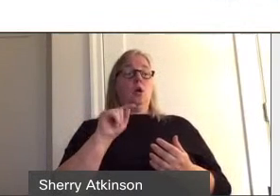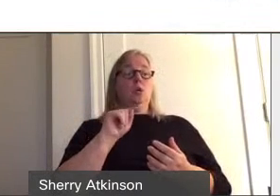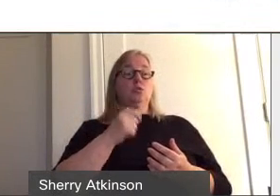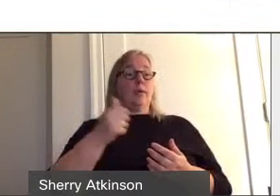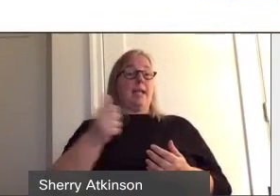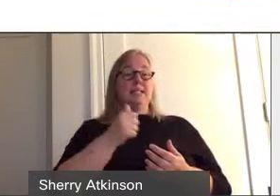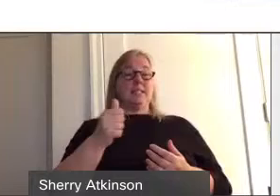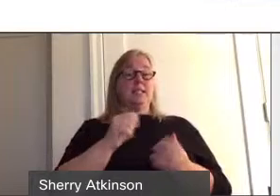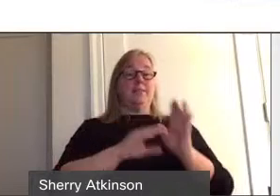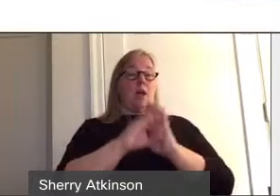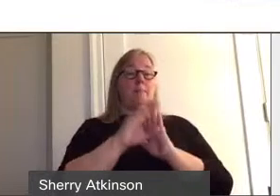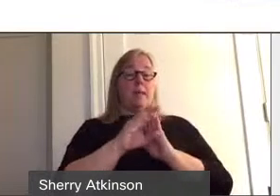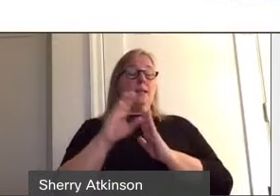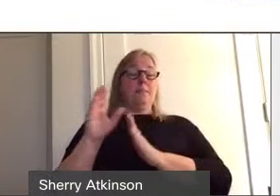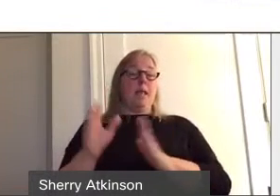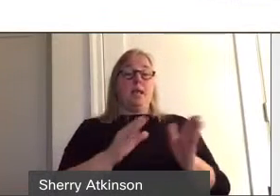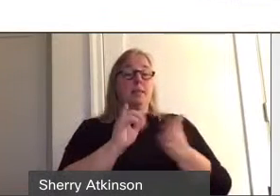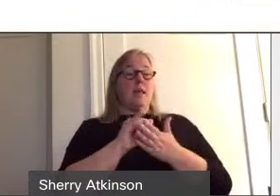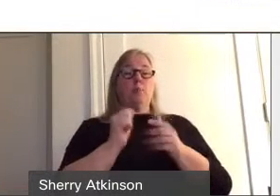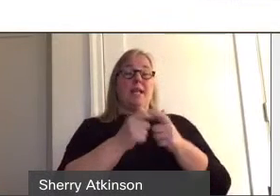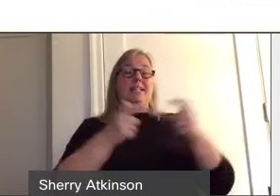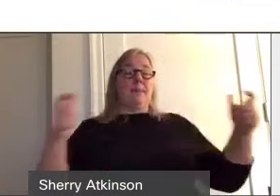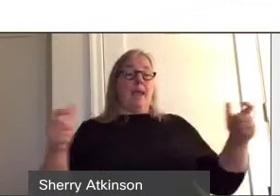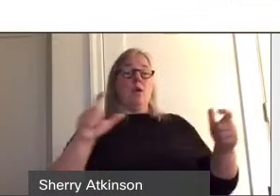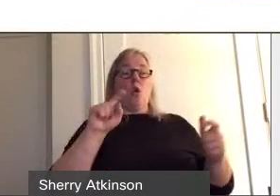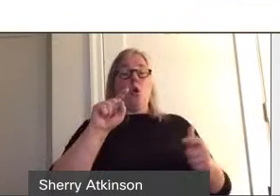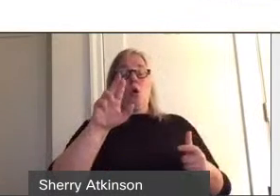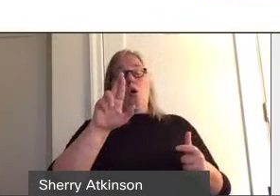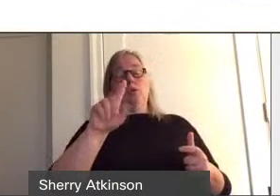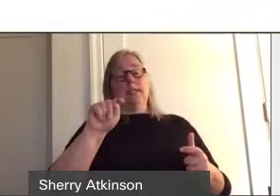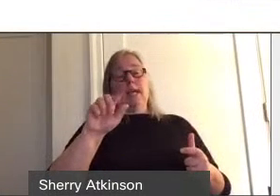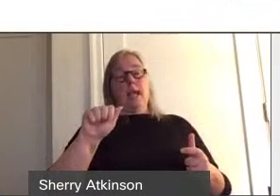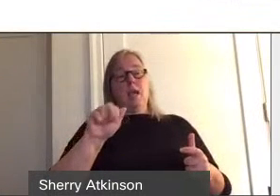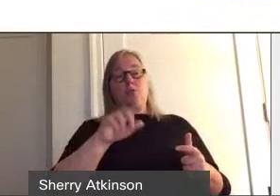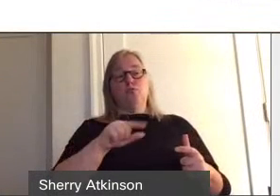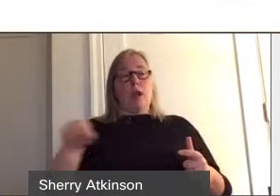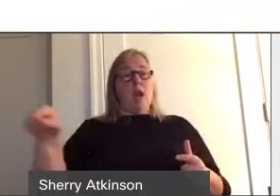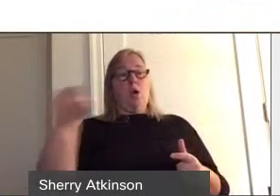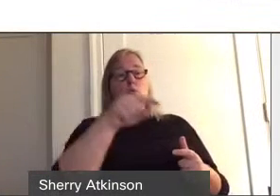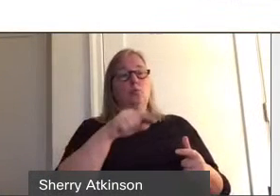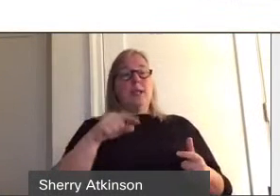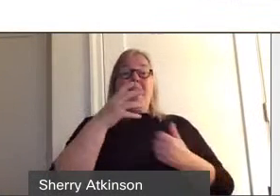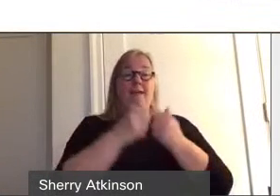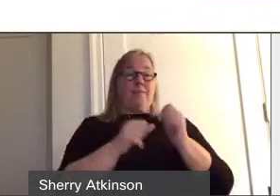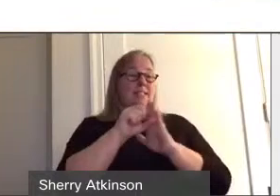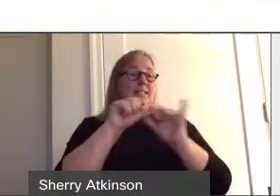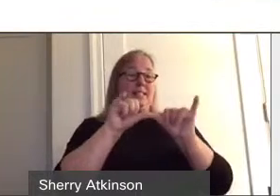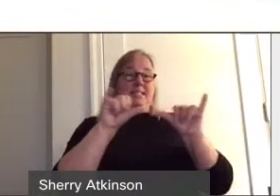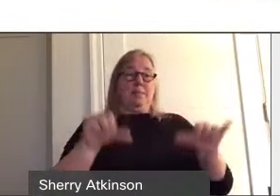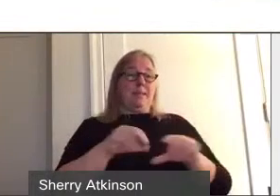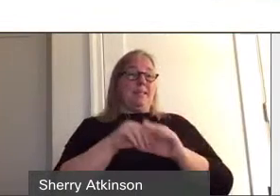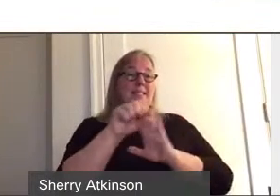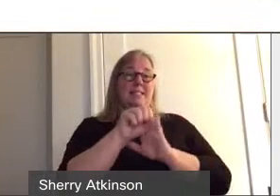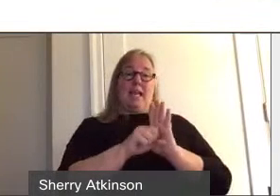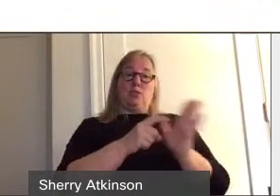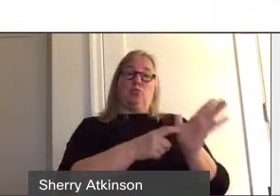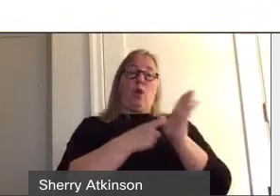routes. Over 5 years, every system in the state is required to do